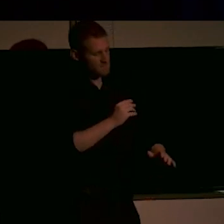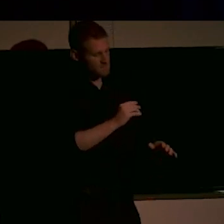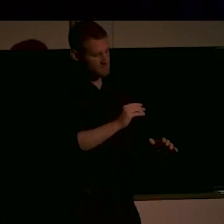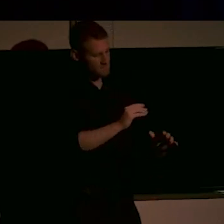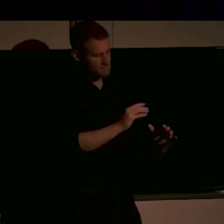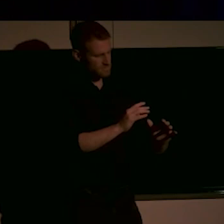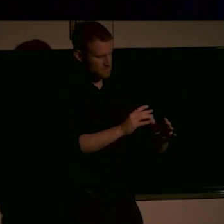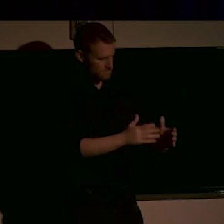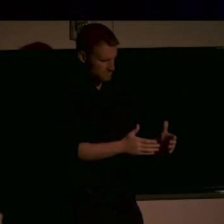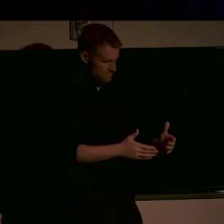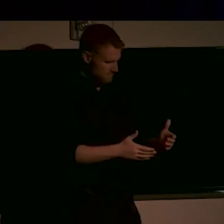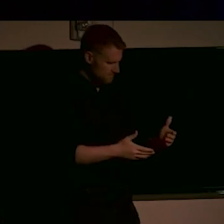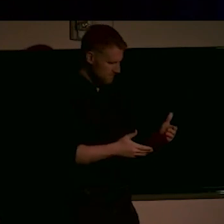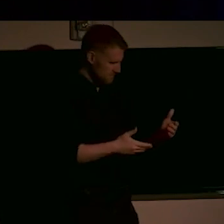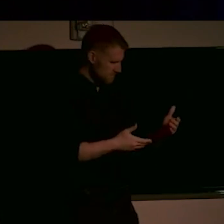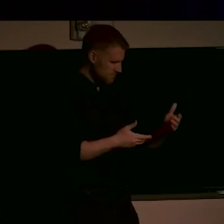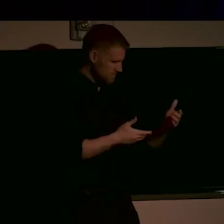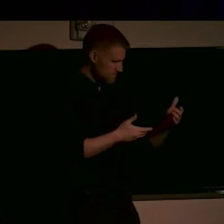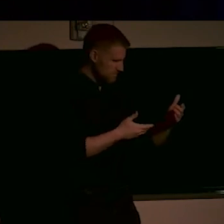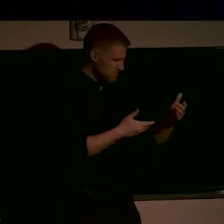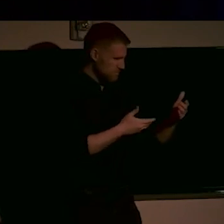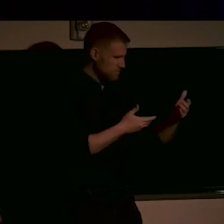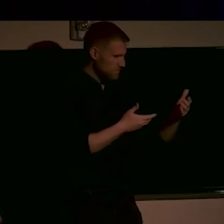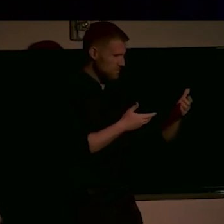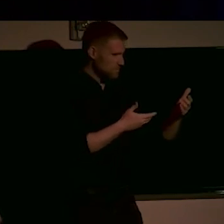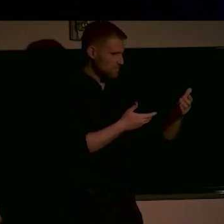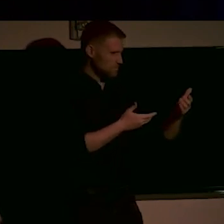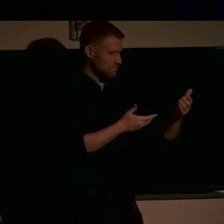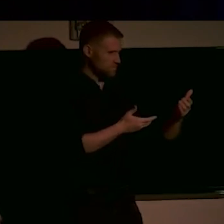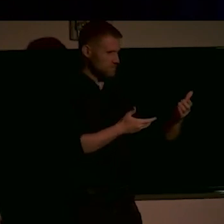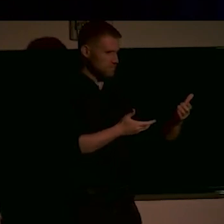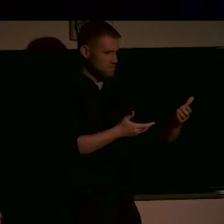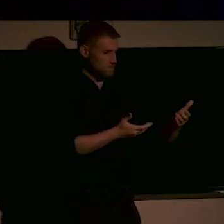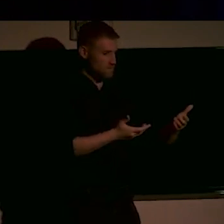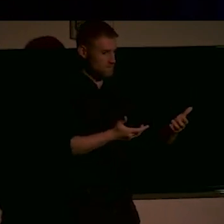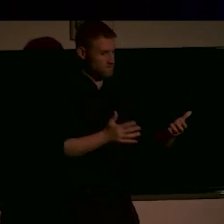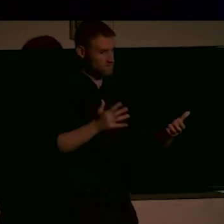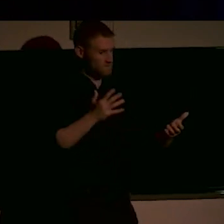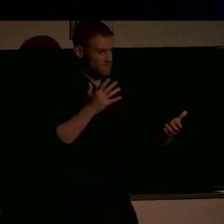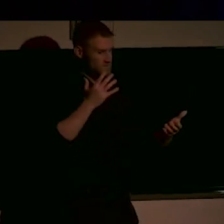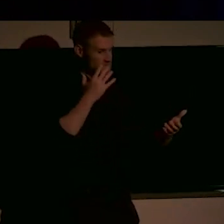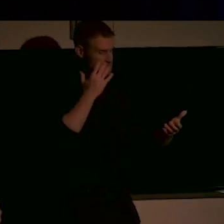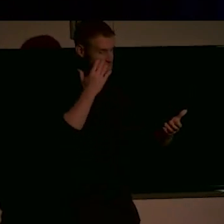sweet this much I know is